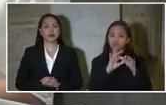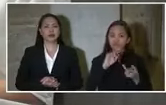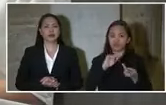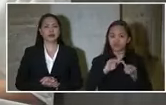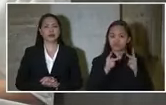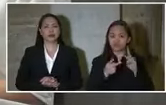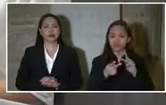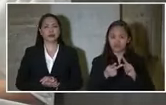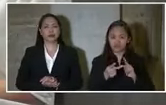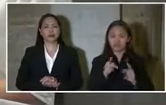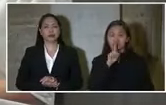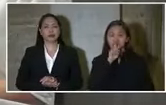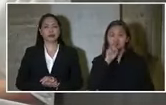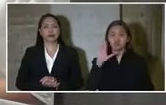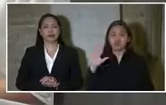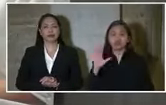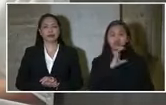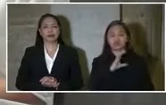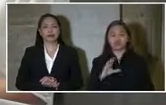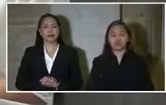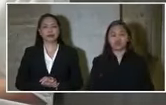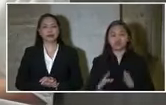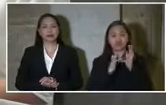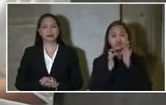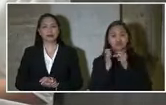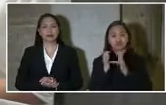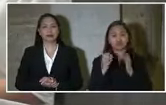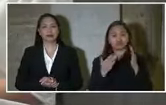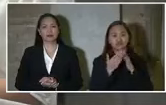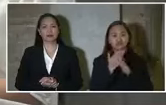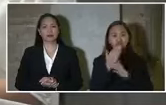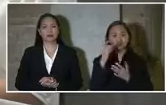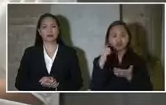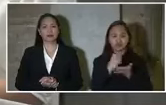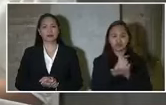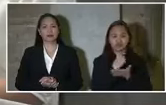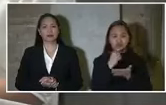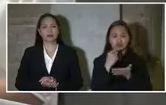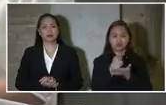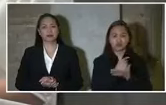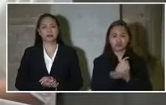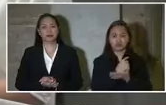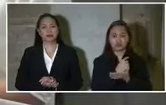in Christ Jesus through the gospel.